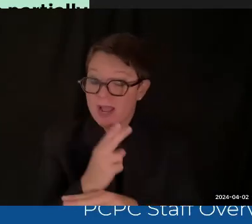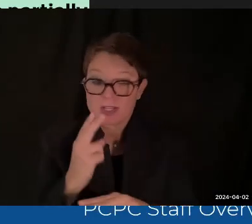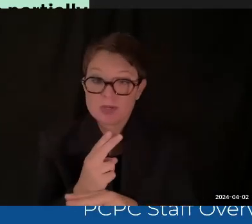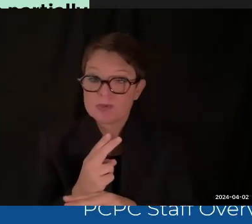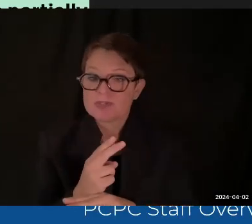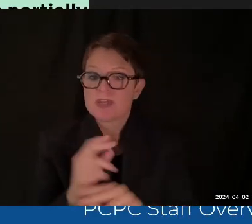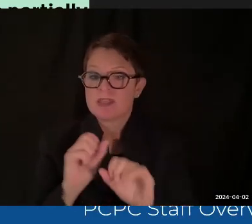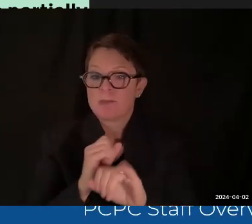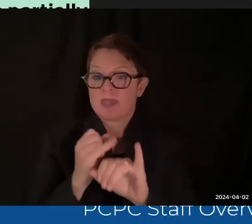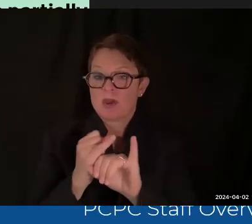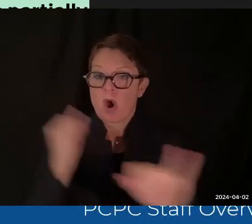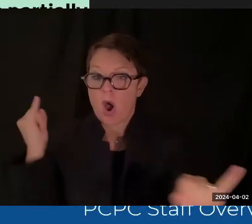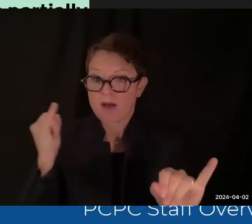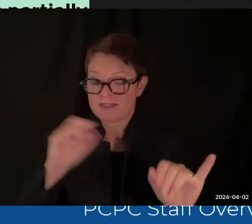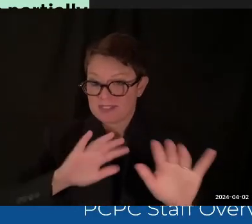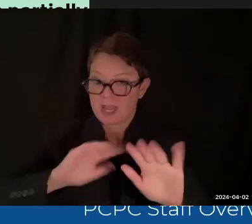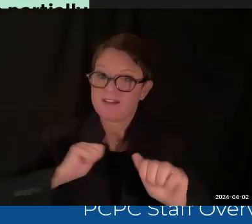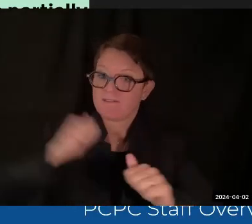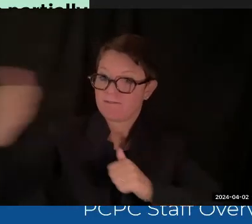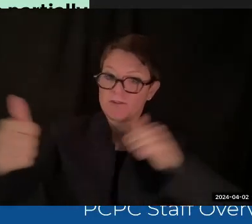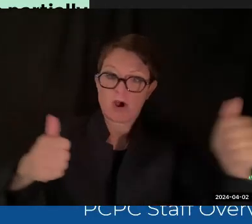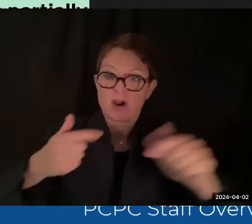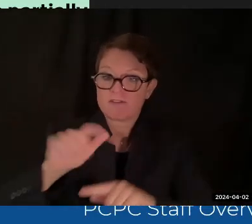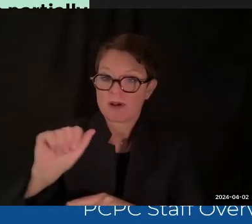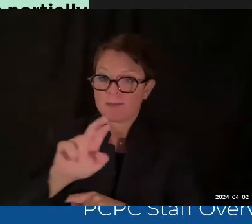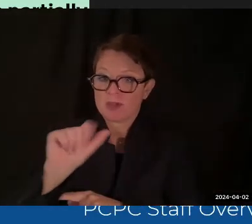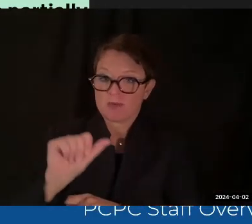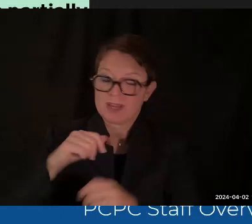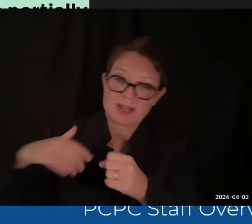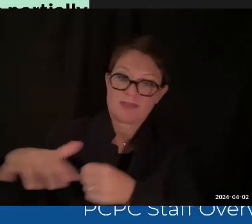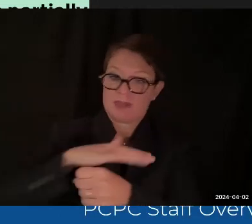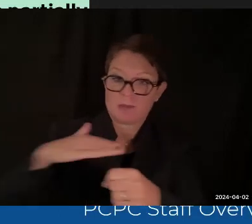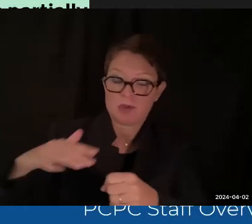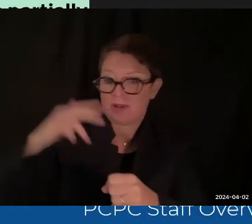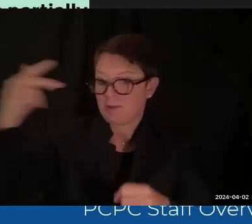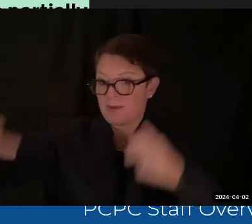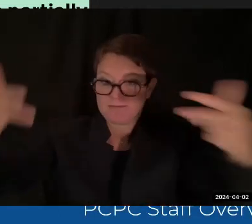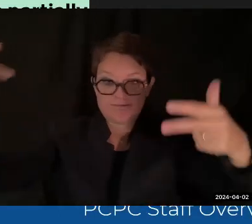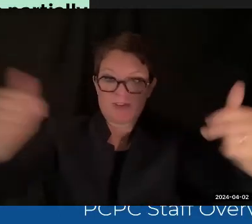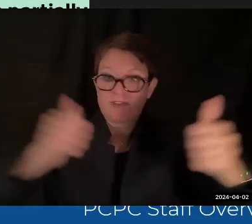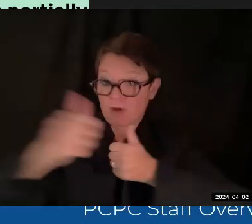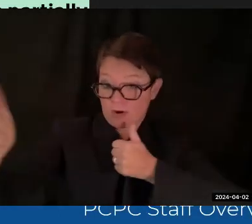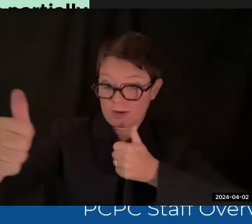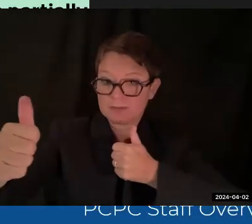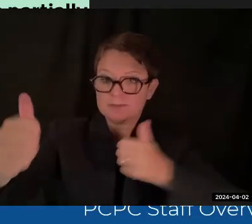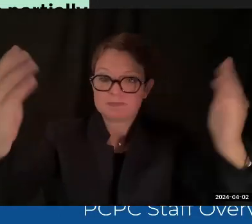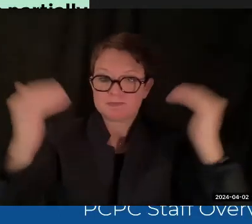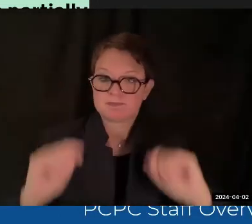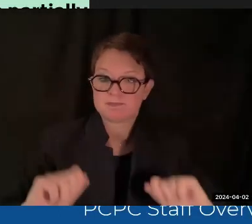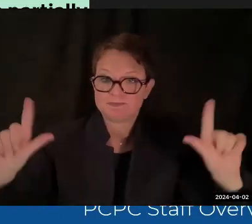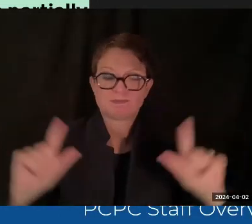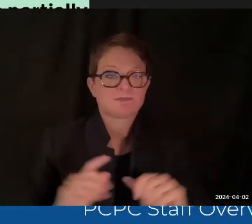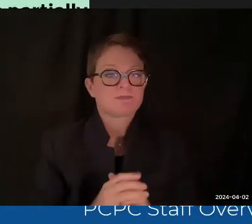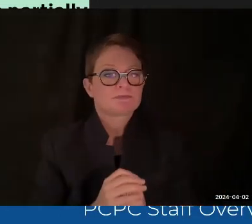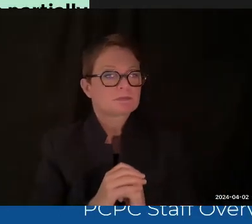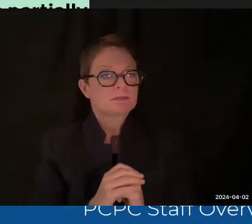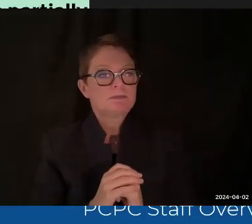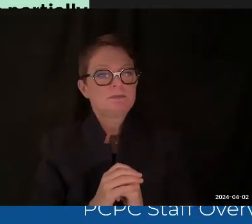queued off-site, far away from the arena and the surrounding community. Next slide.